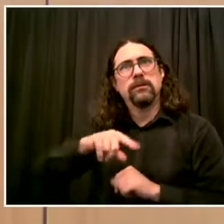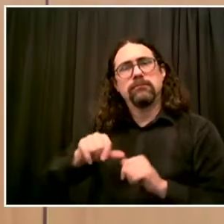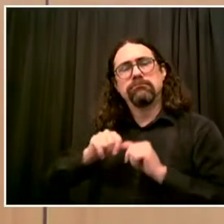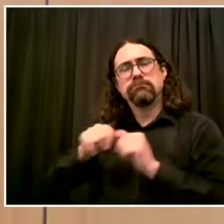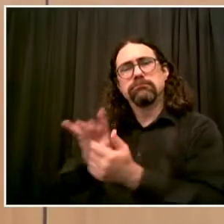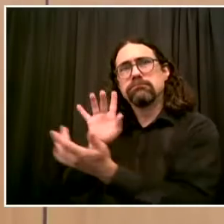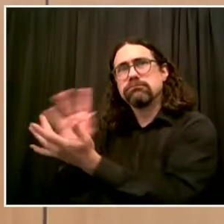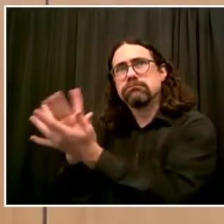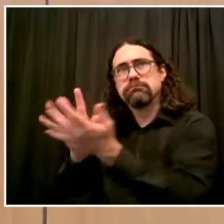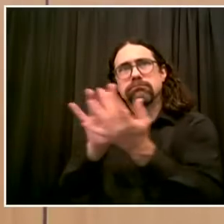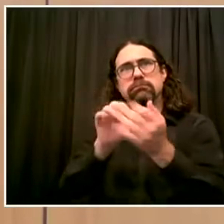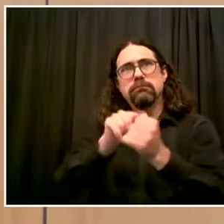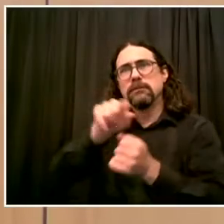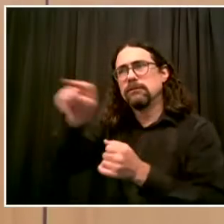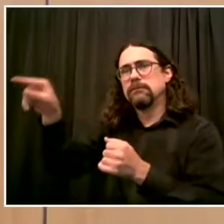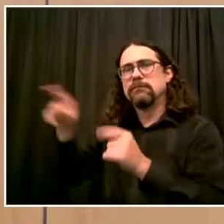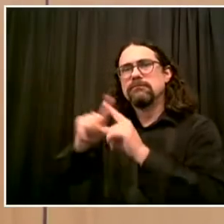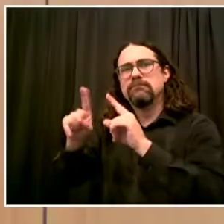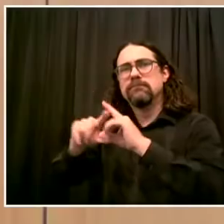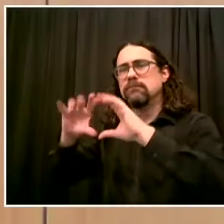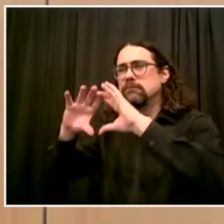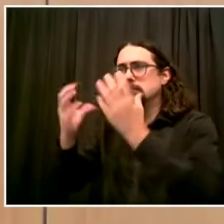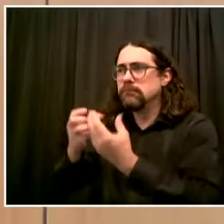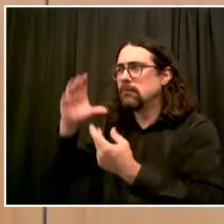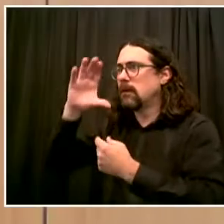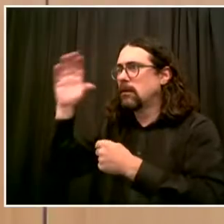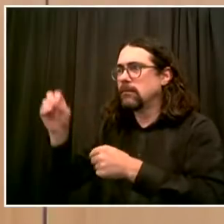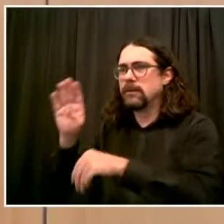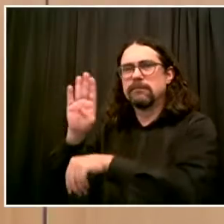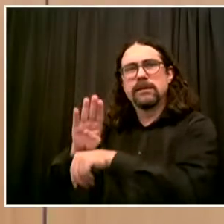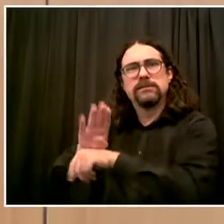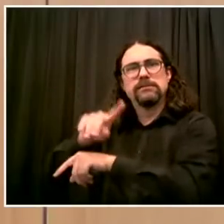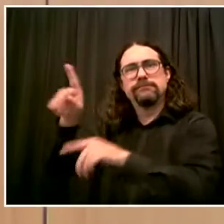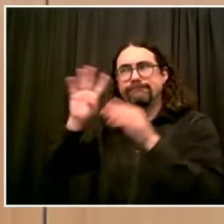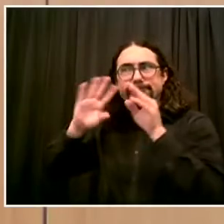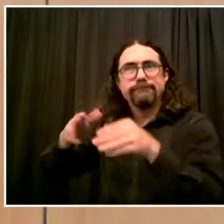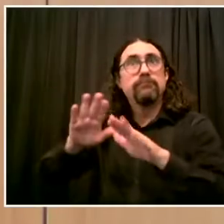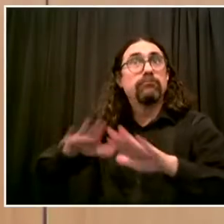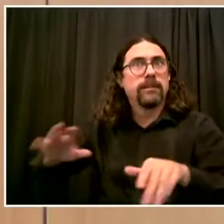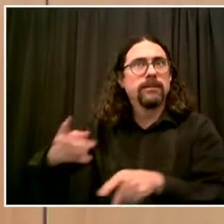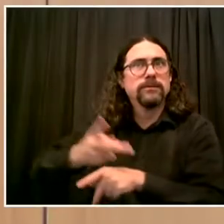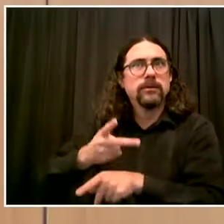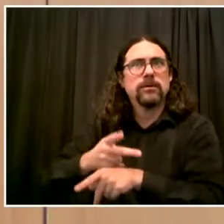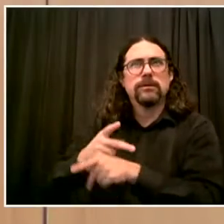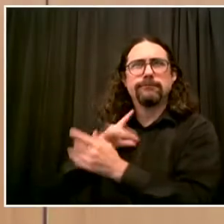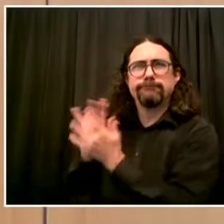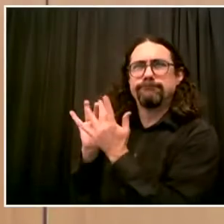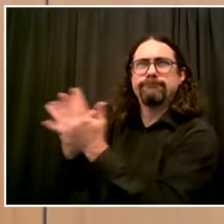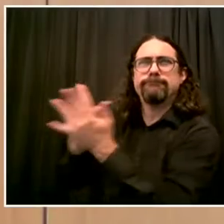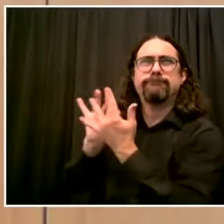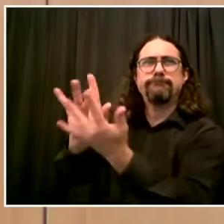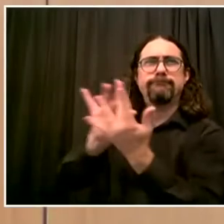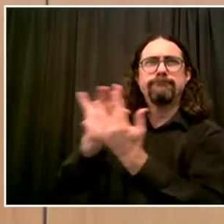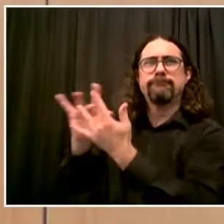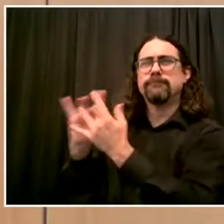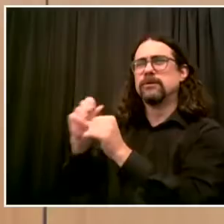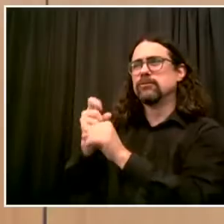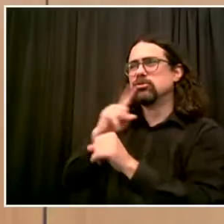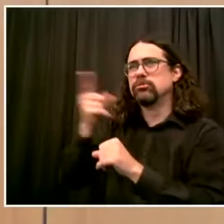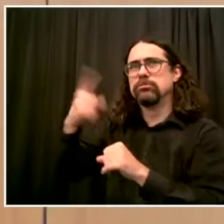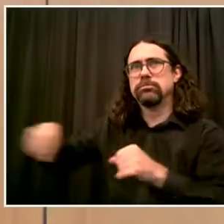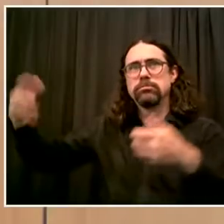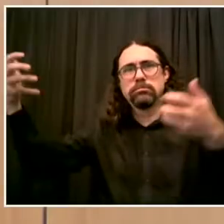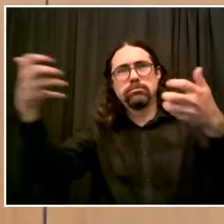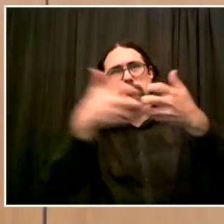of Health will be looking at lifting the restrictions, and we want providers to be ready once that